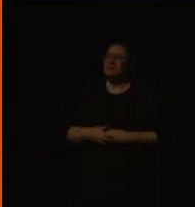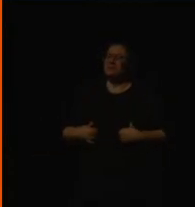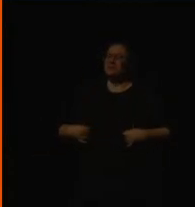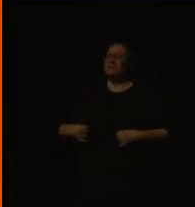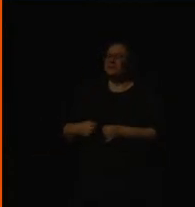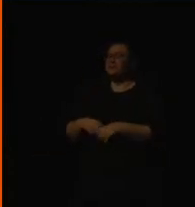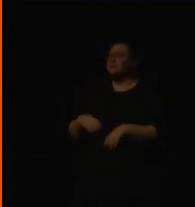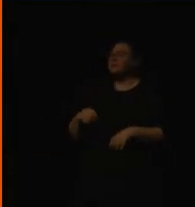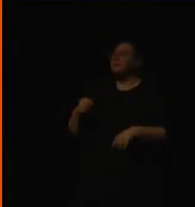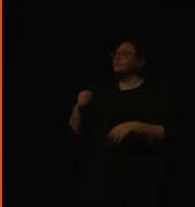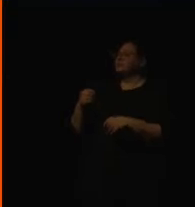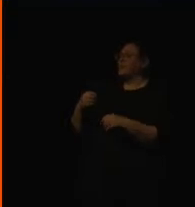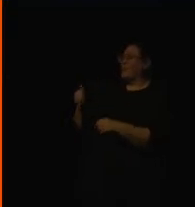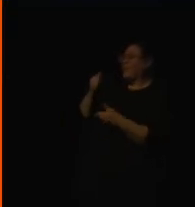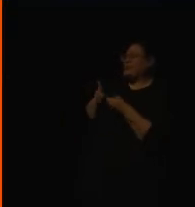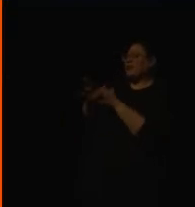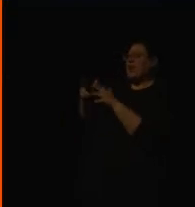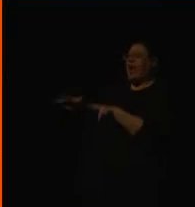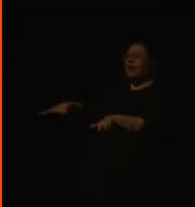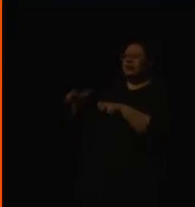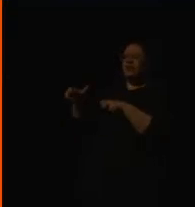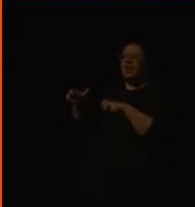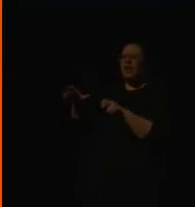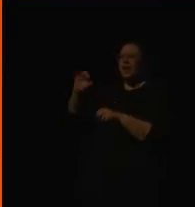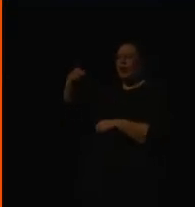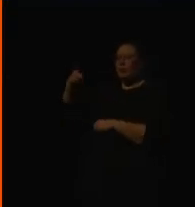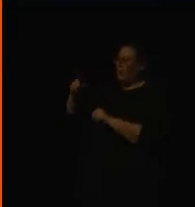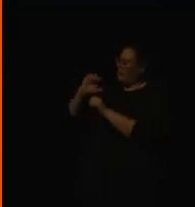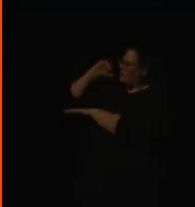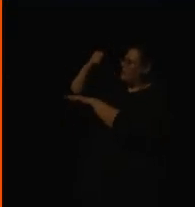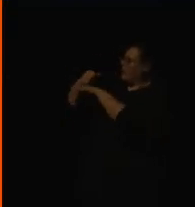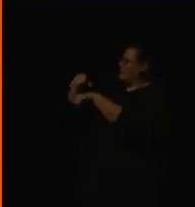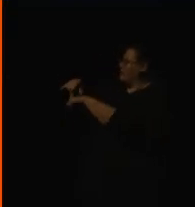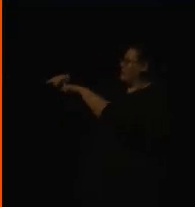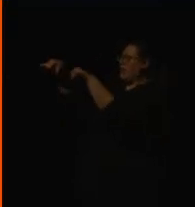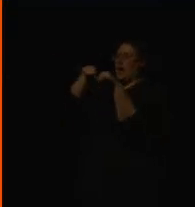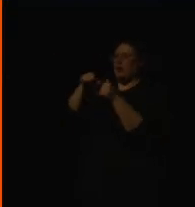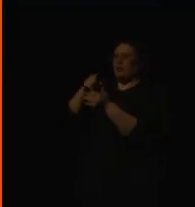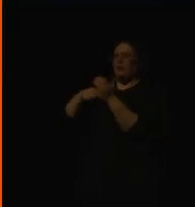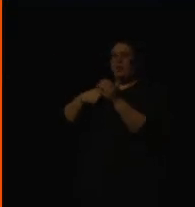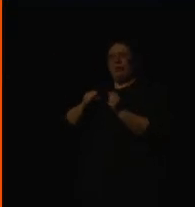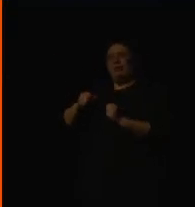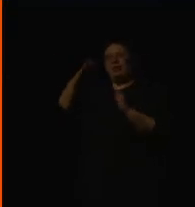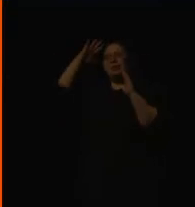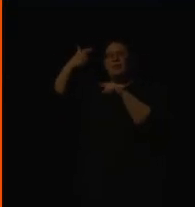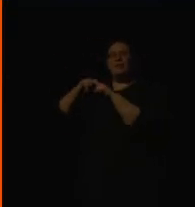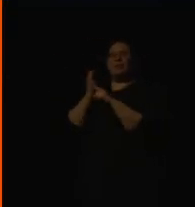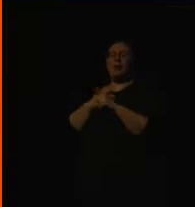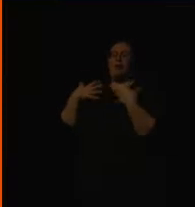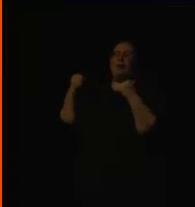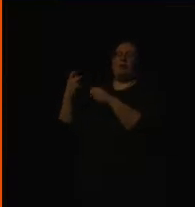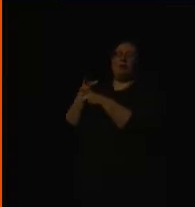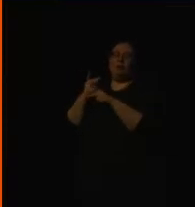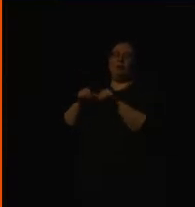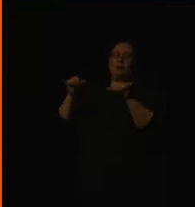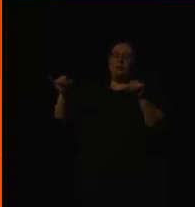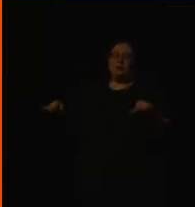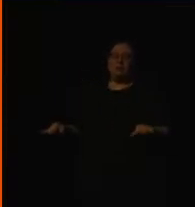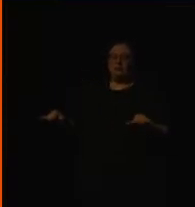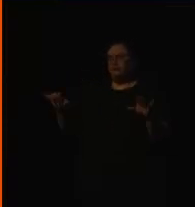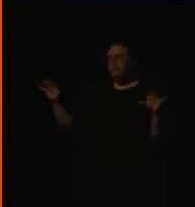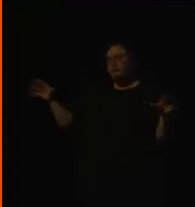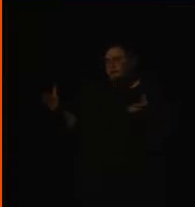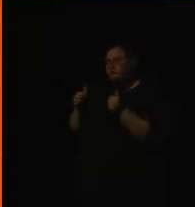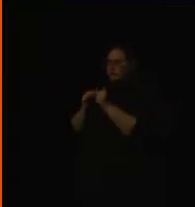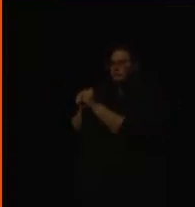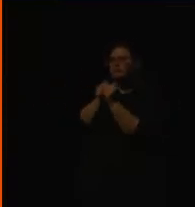We refuse to allow greedy corporations to continue setting the standards of what we should expect from our health care system. Together with